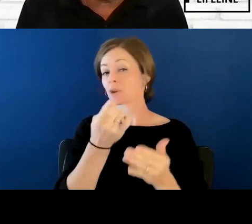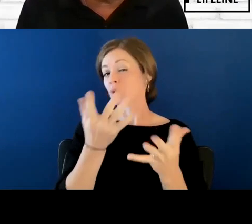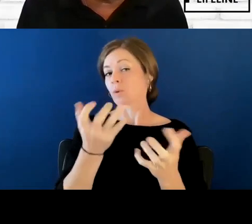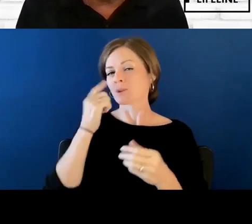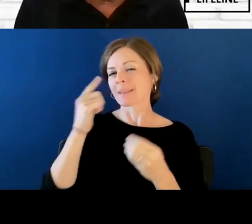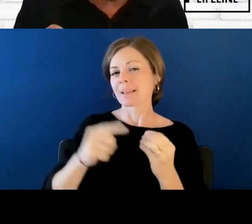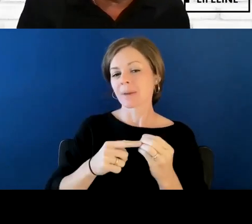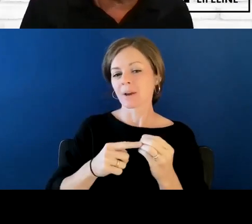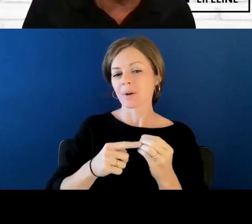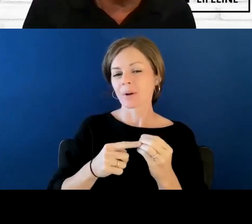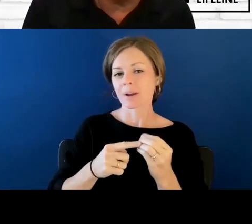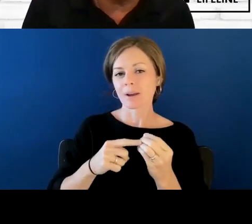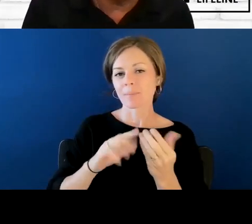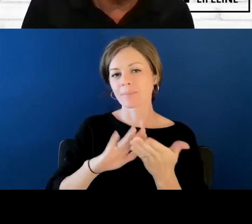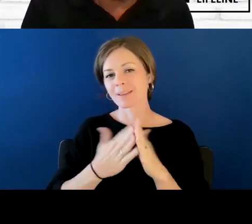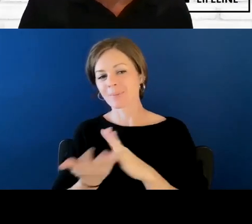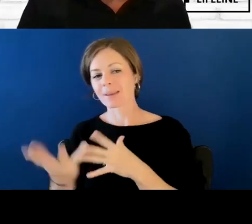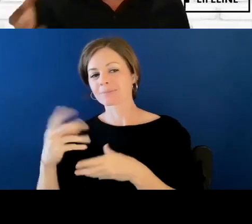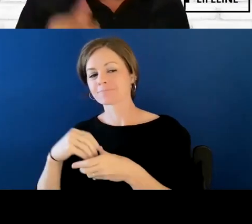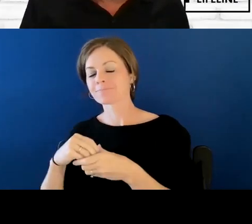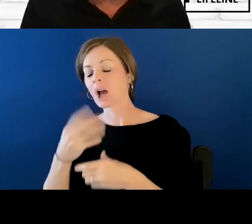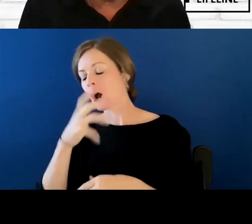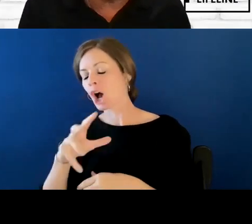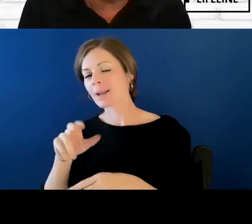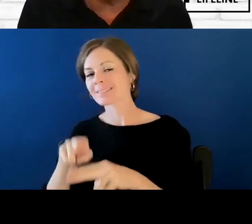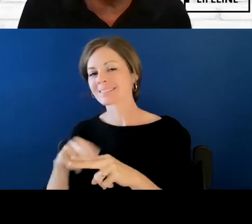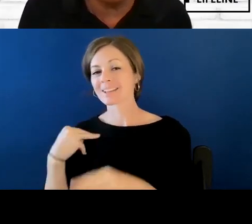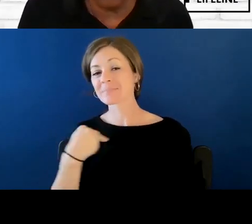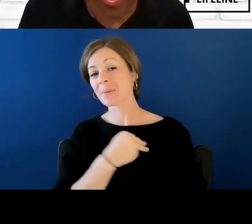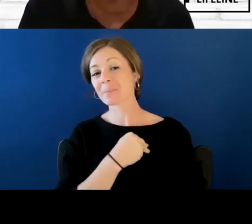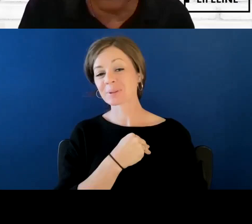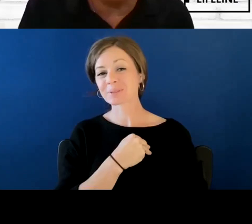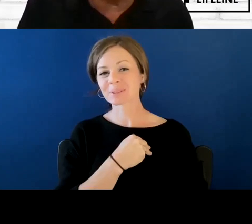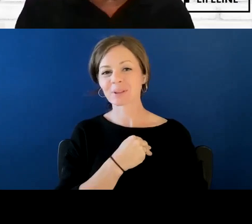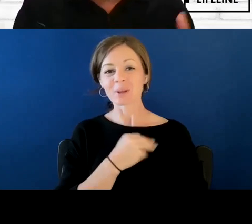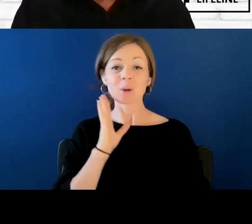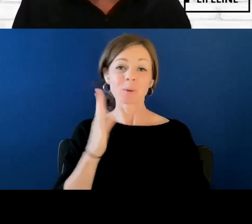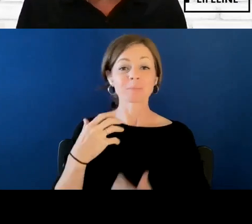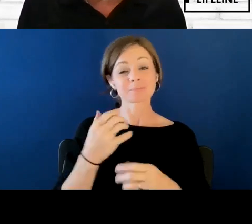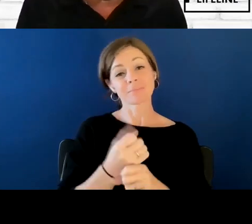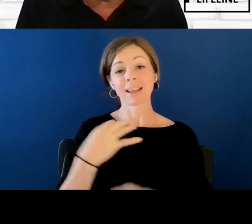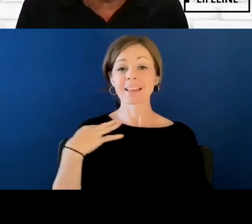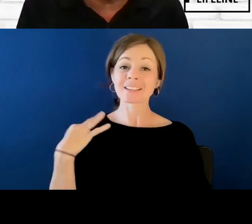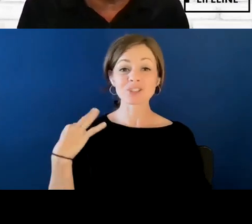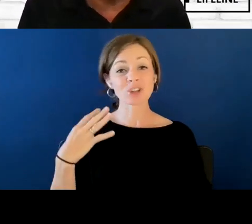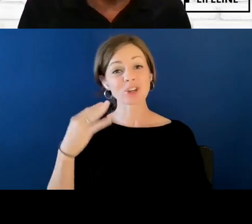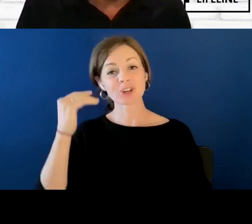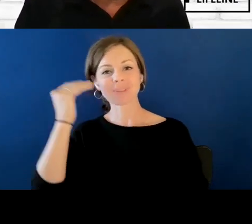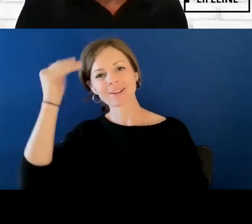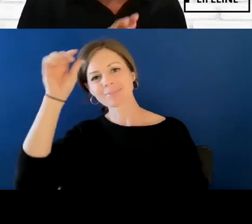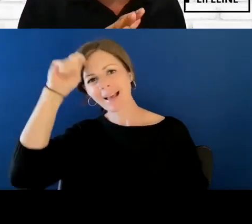actually being one of our hot seat members. Give it a try. There's a t-shirt or a hat or otherwise in it for you if you